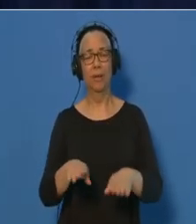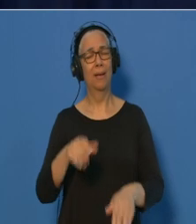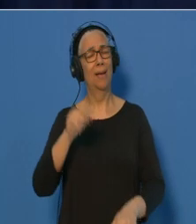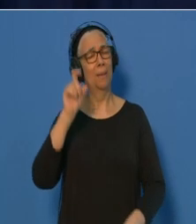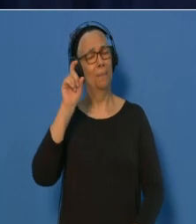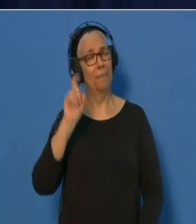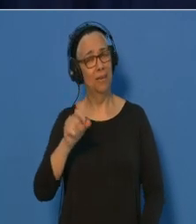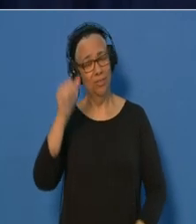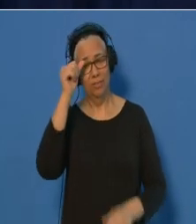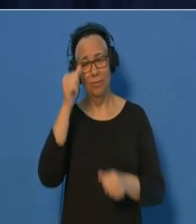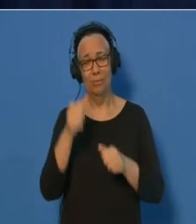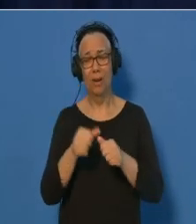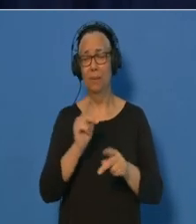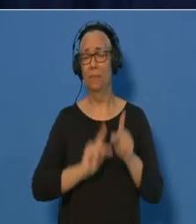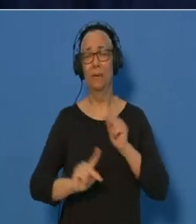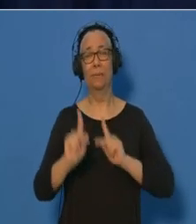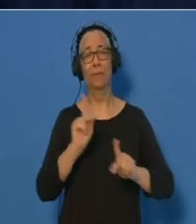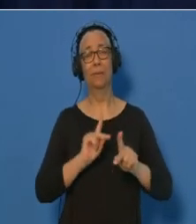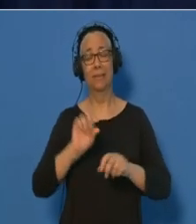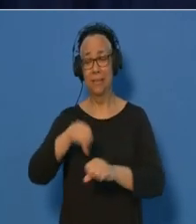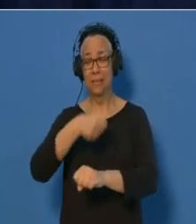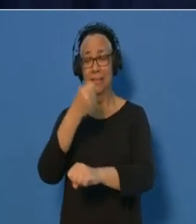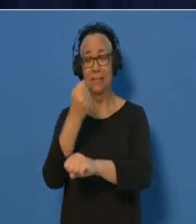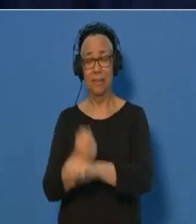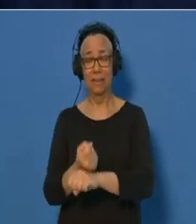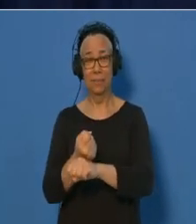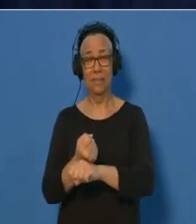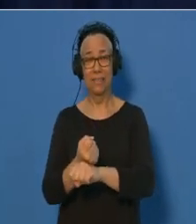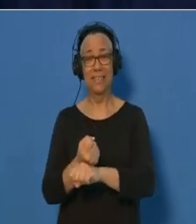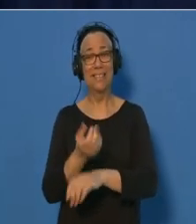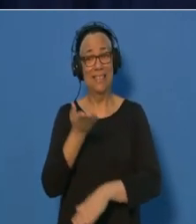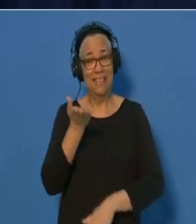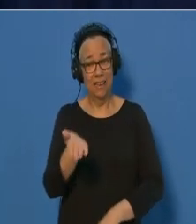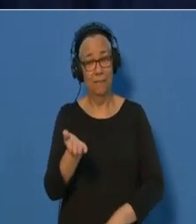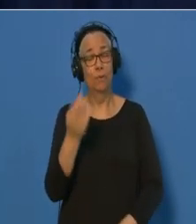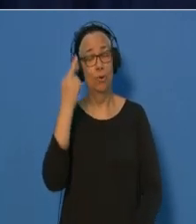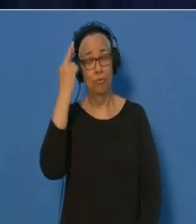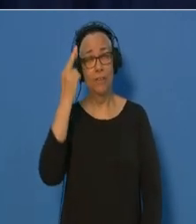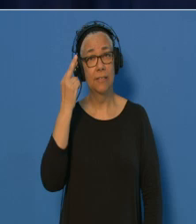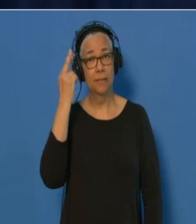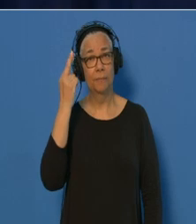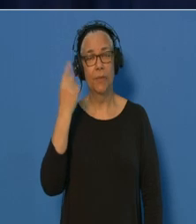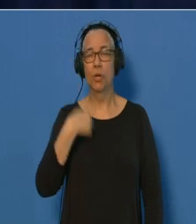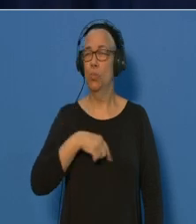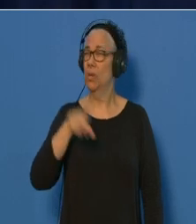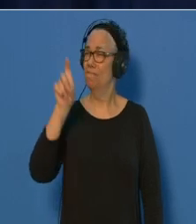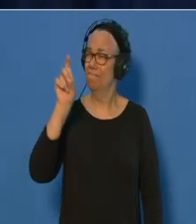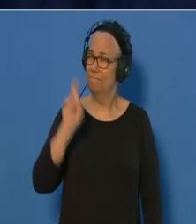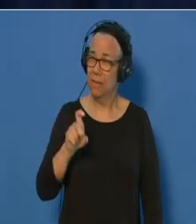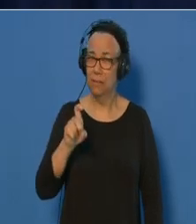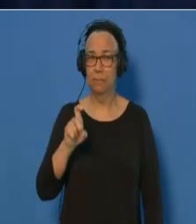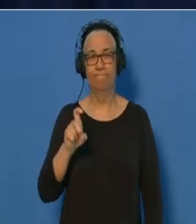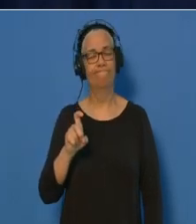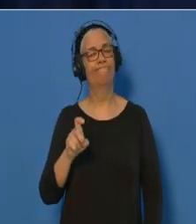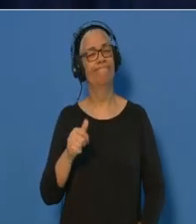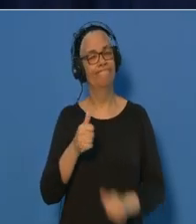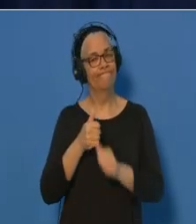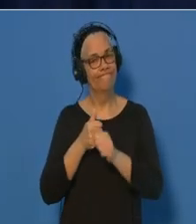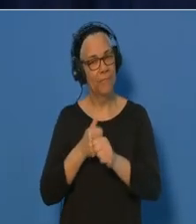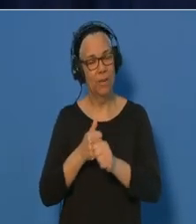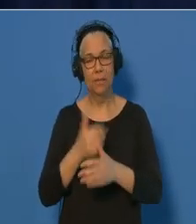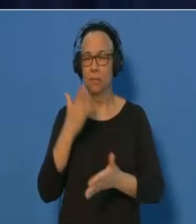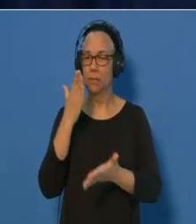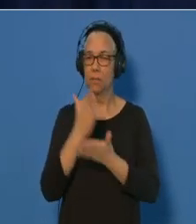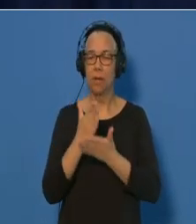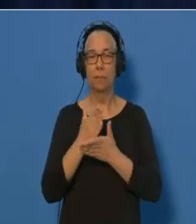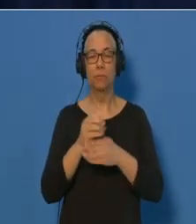all persons that the shelter-in-place order is there for a reason. We must take collective action to stop the